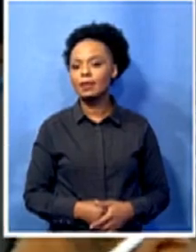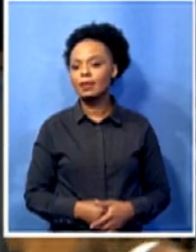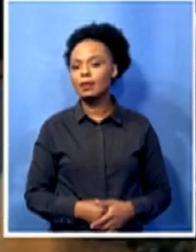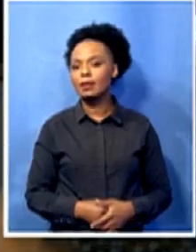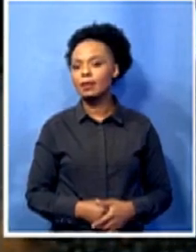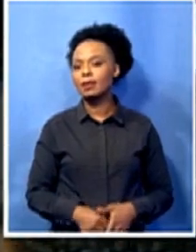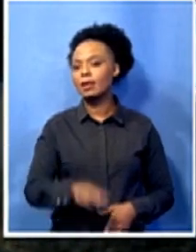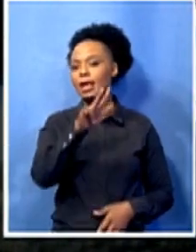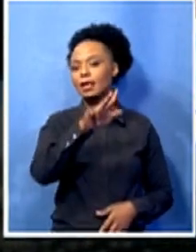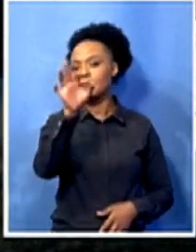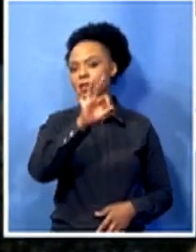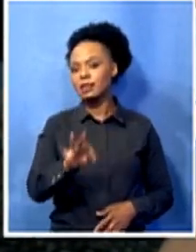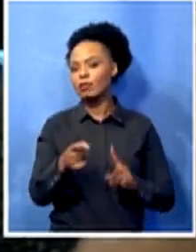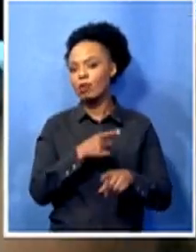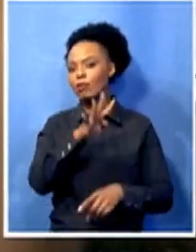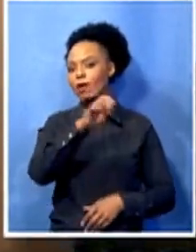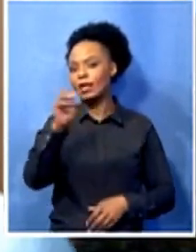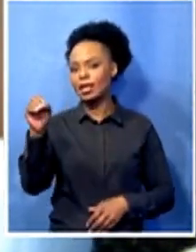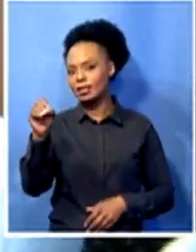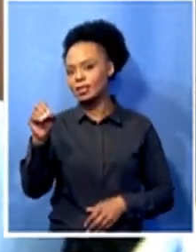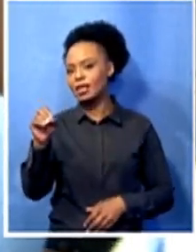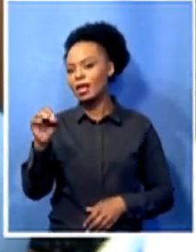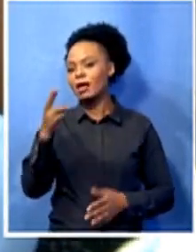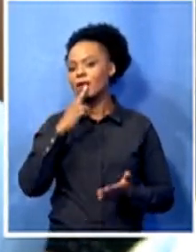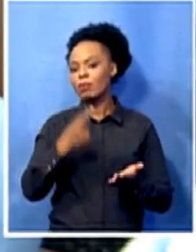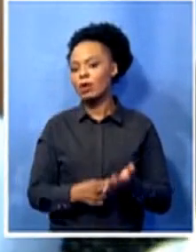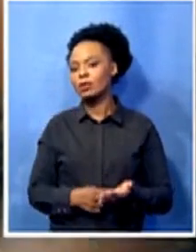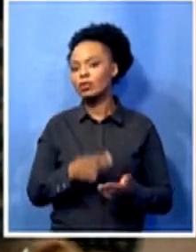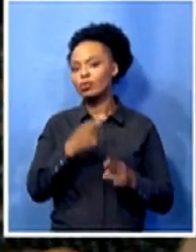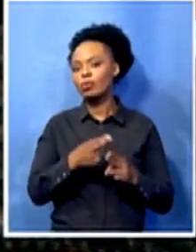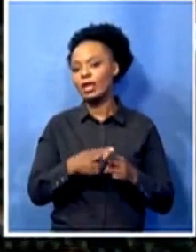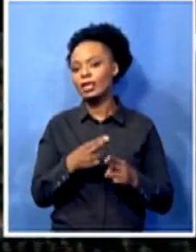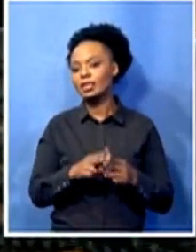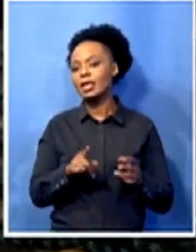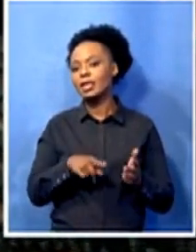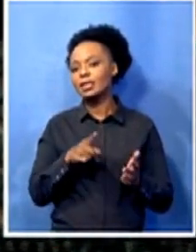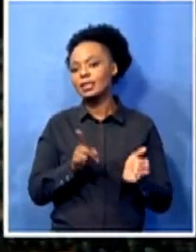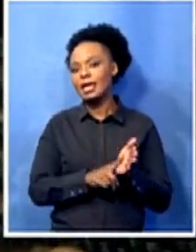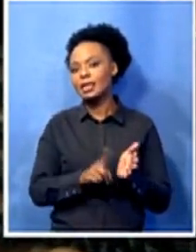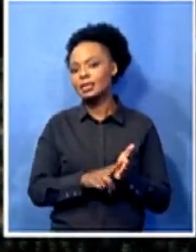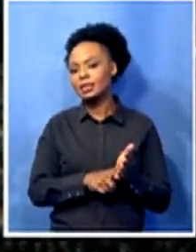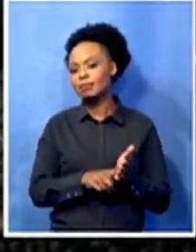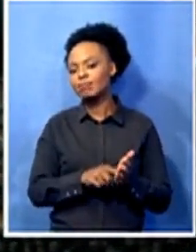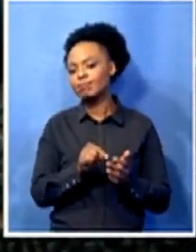urine LEM test available, while about 1 in 4 staff members had